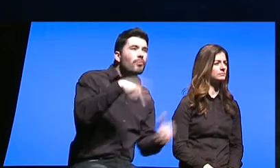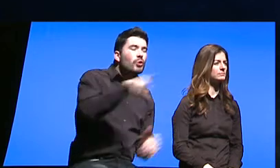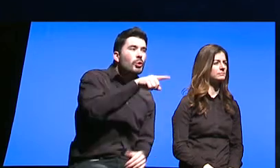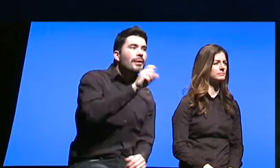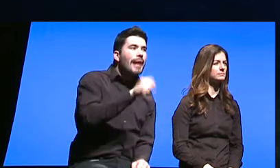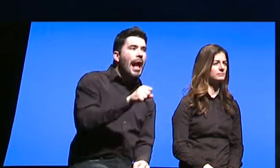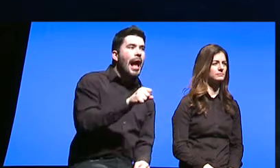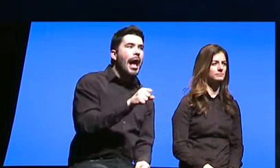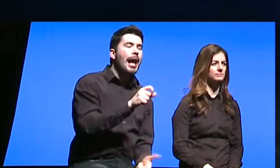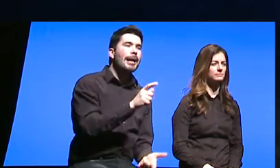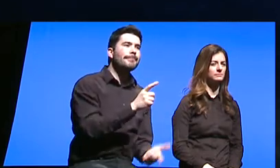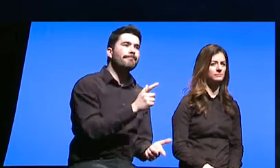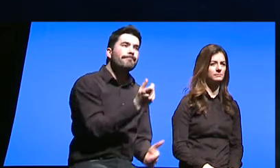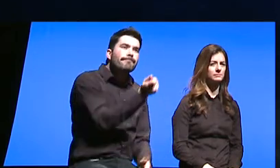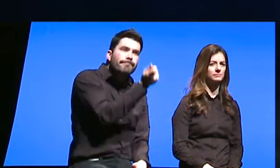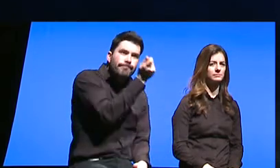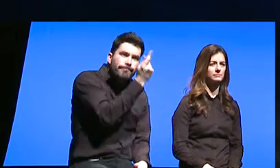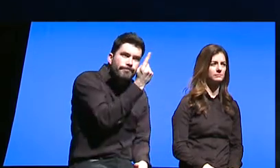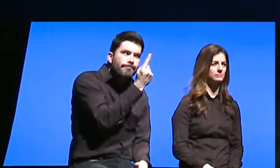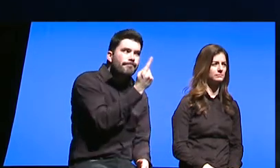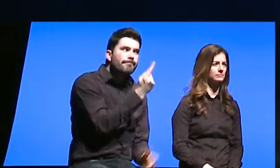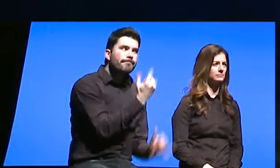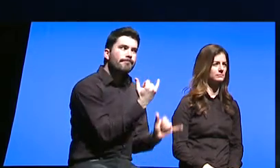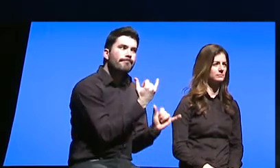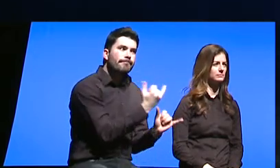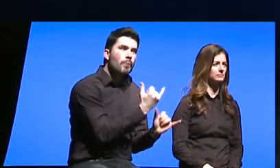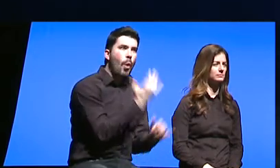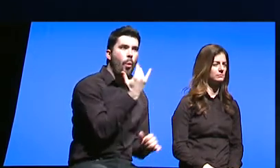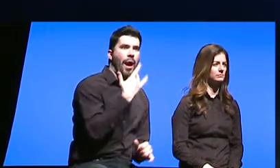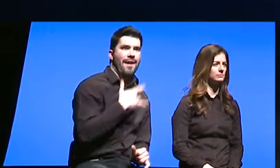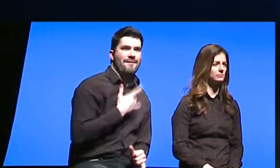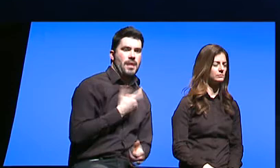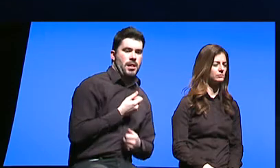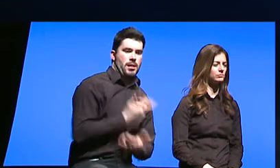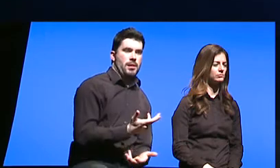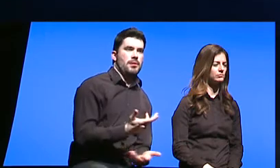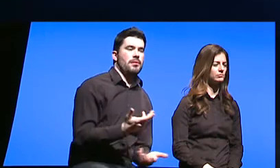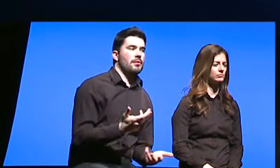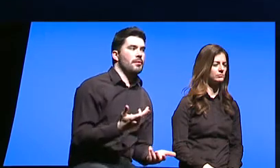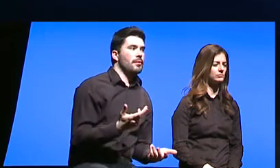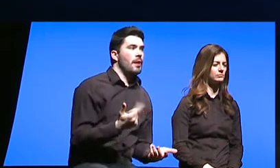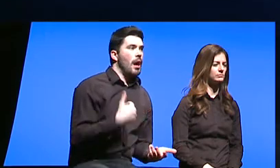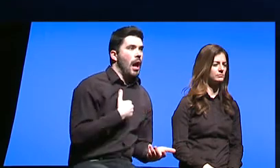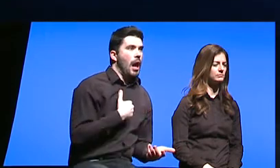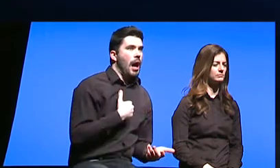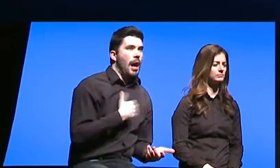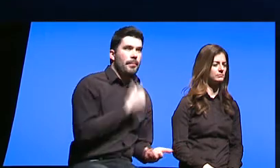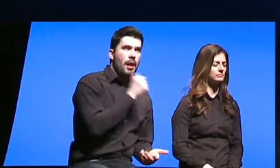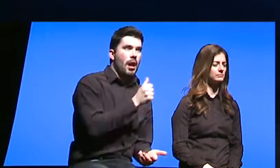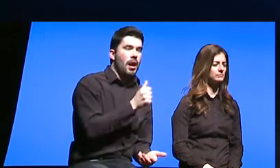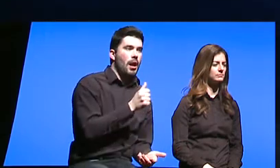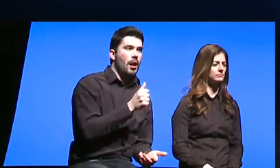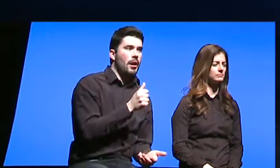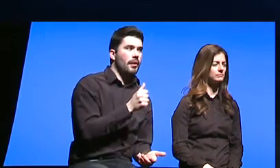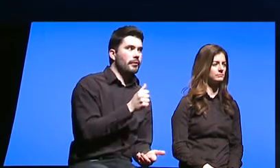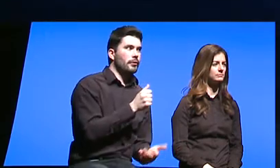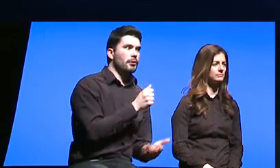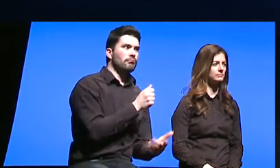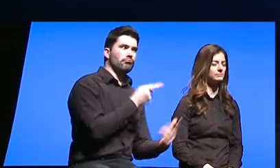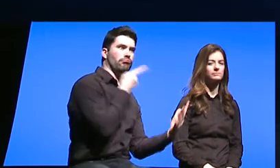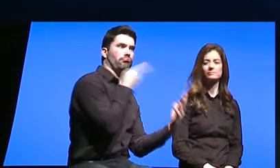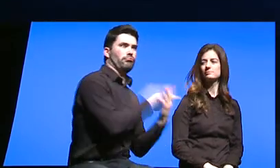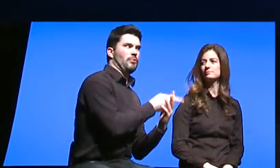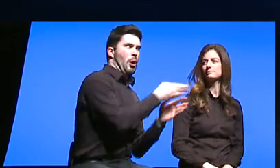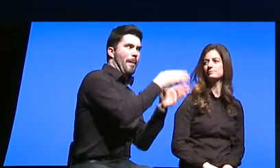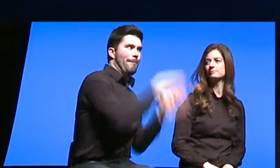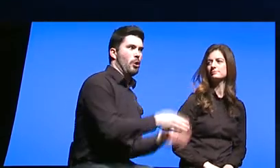at least relate to why each person feels the way they do. So I'm not gonna go that route and say who a person. I'm not